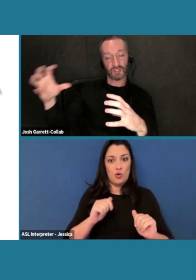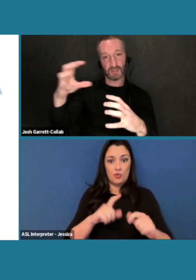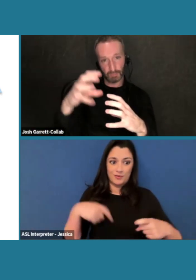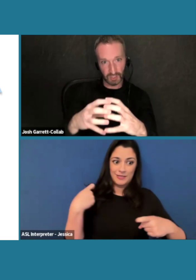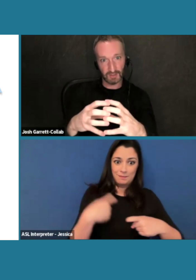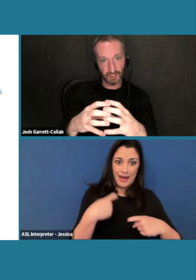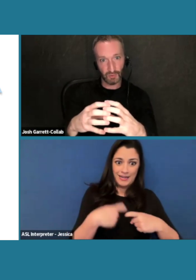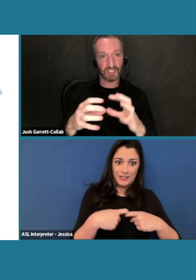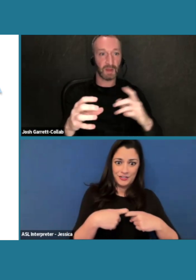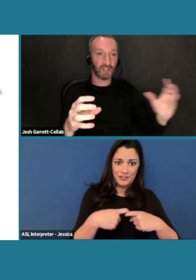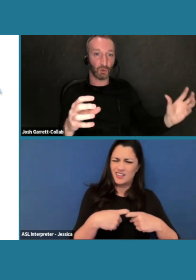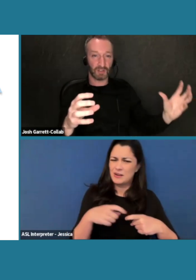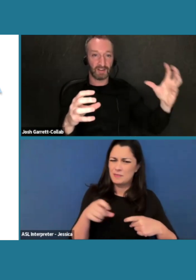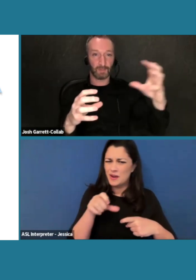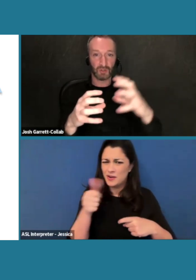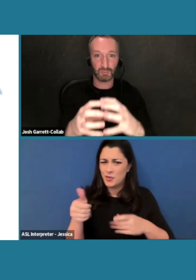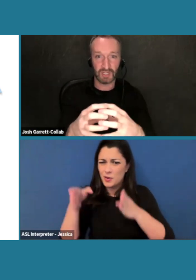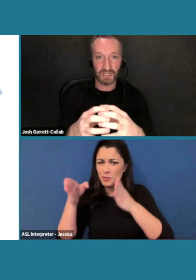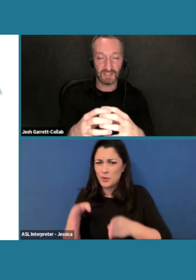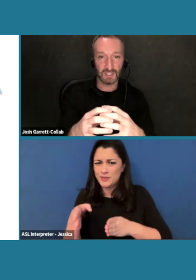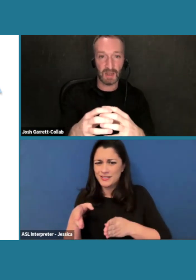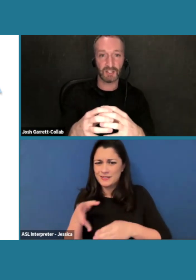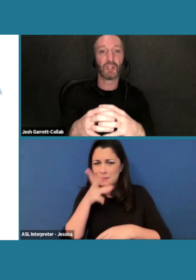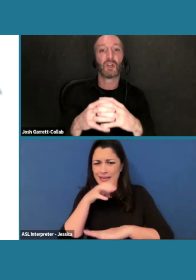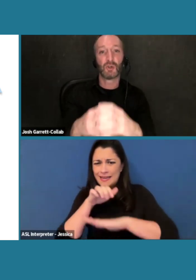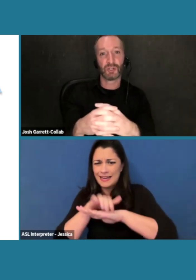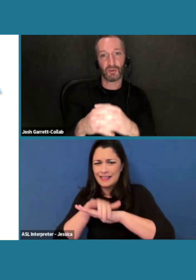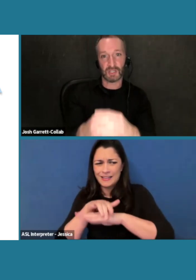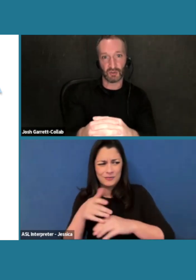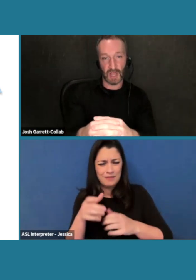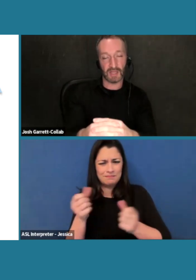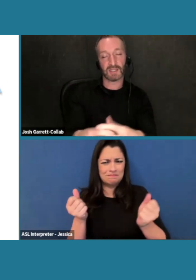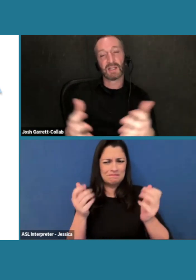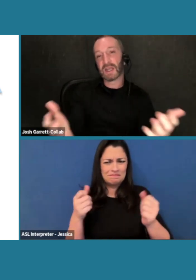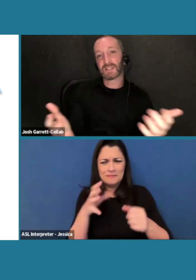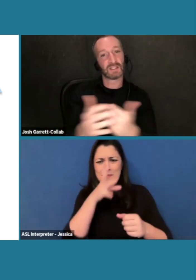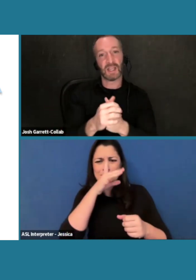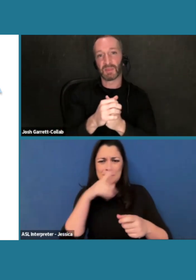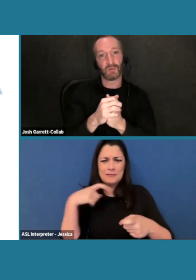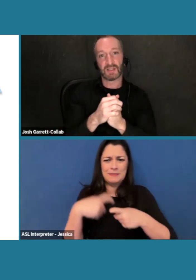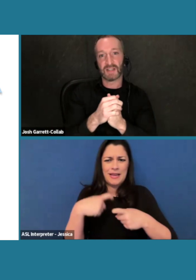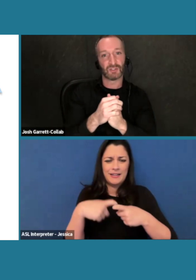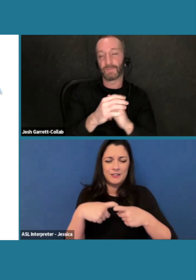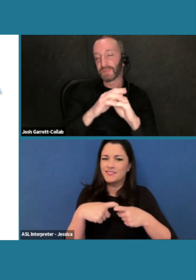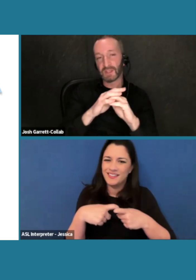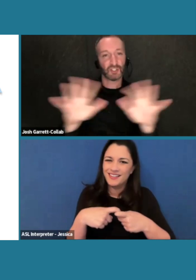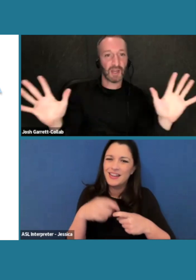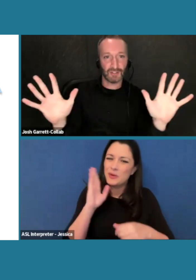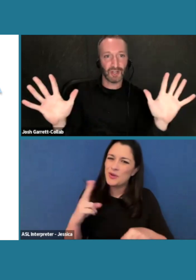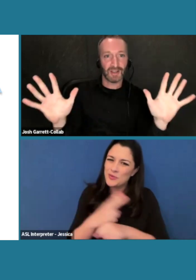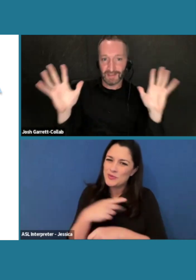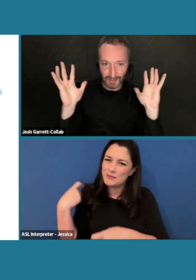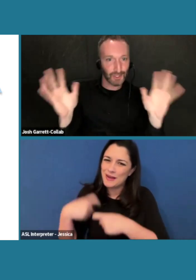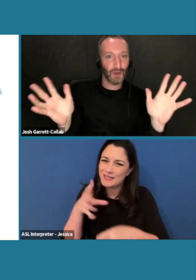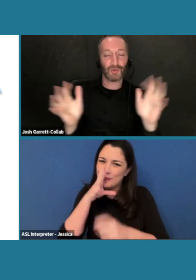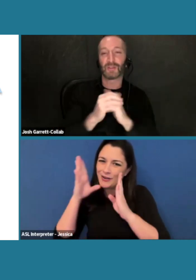non-native person putting the show into Spanish or a native person putting it into Spanish, who are you going to utilize? It's the same thing with the Dazzle. They'll